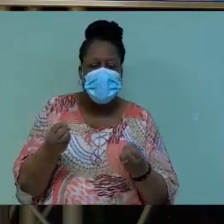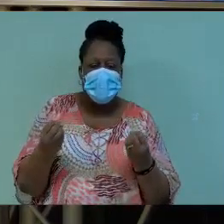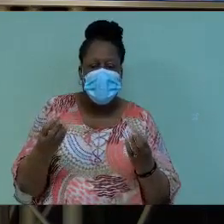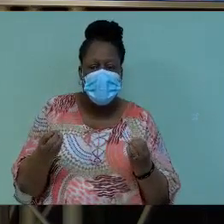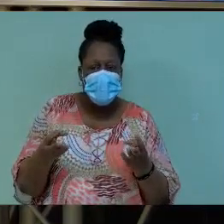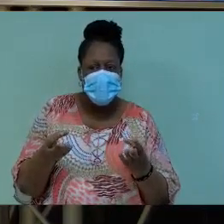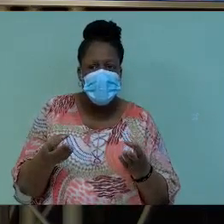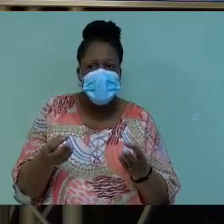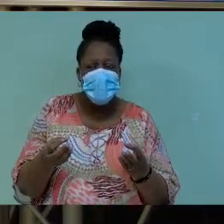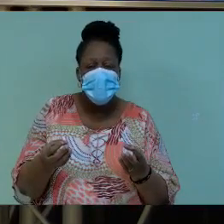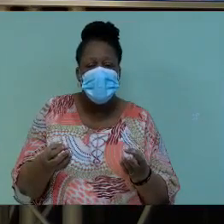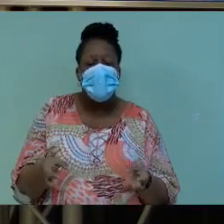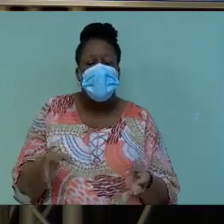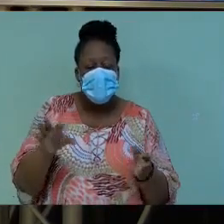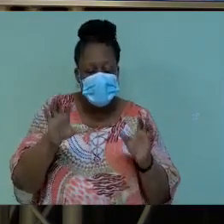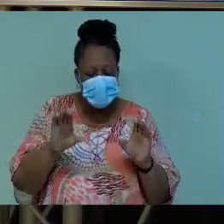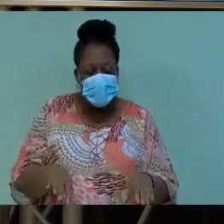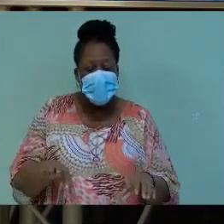positive for the COVID-19